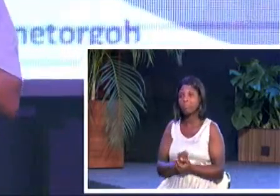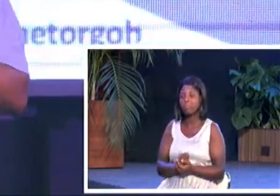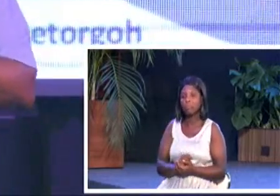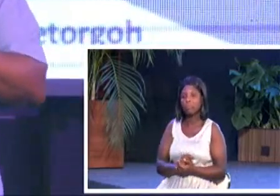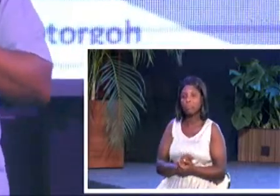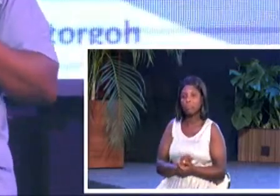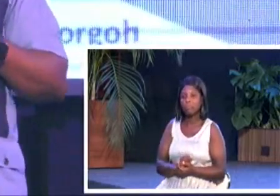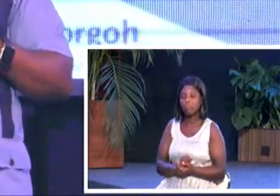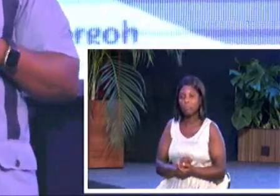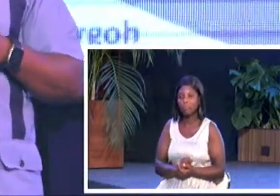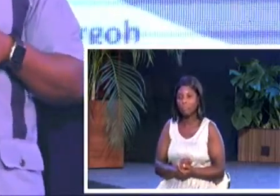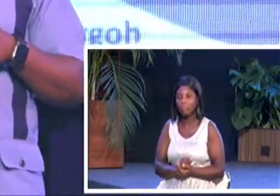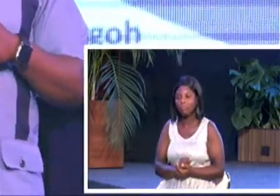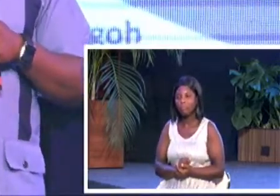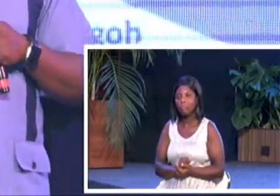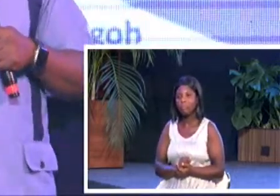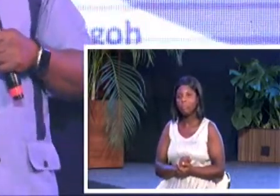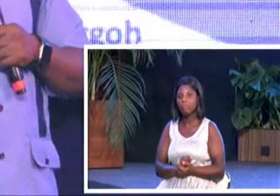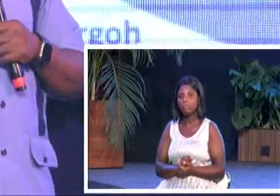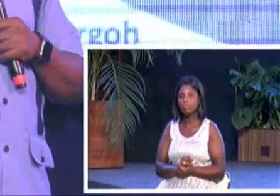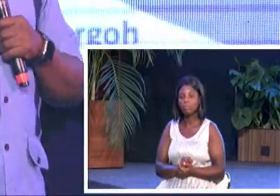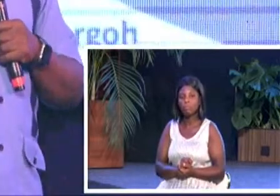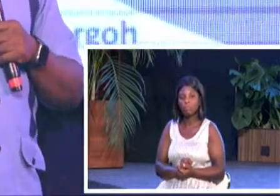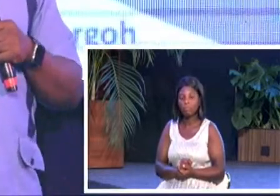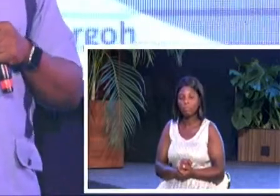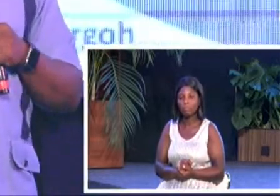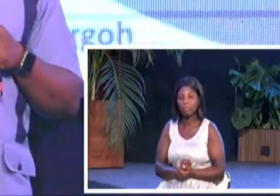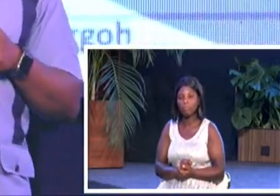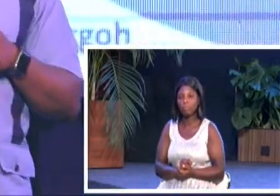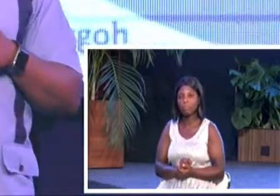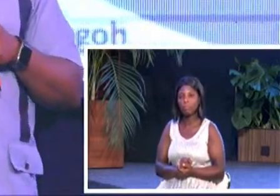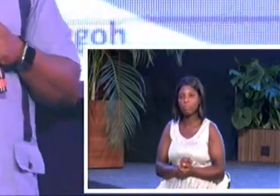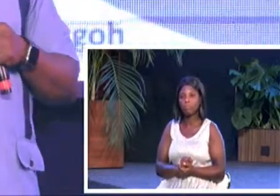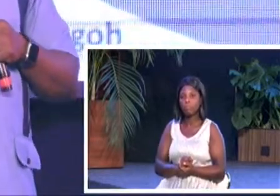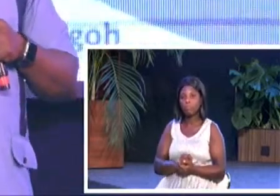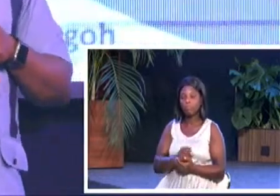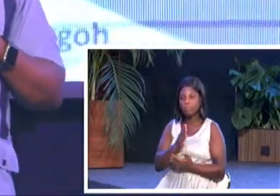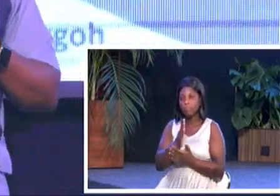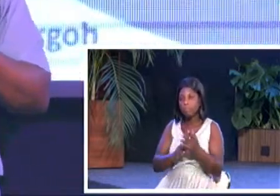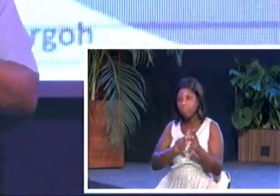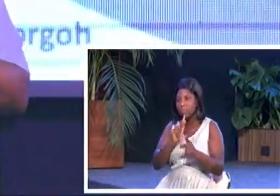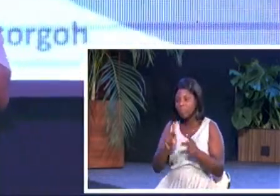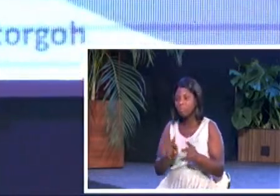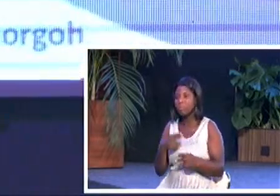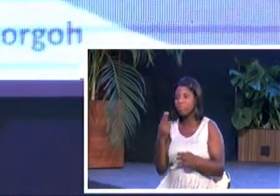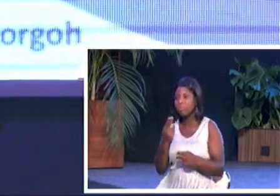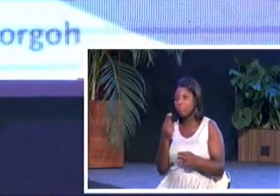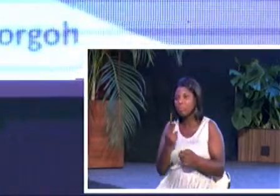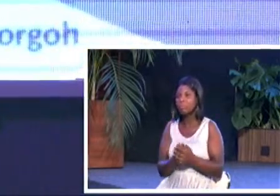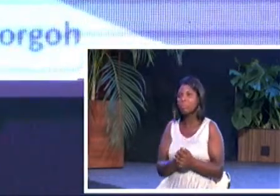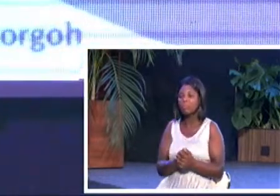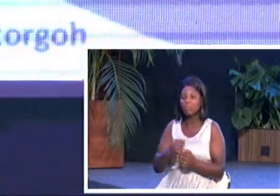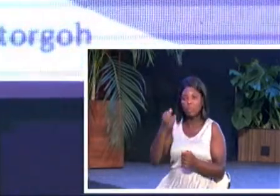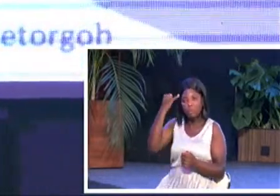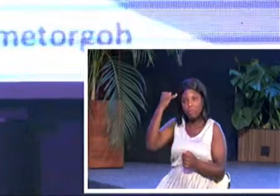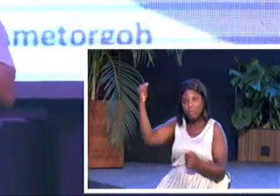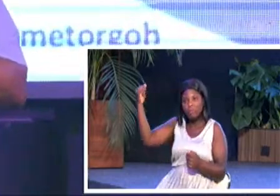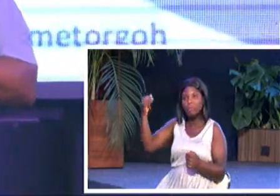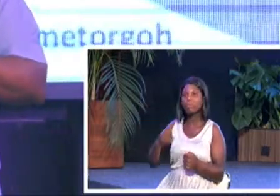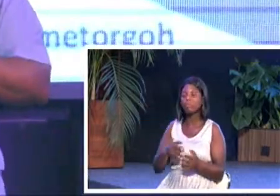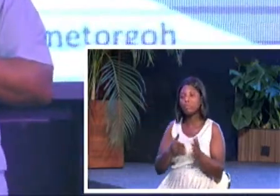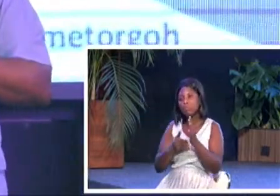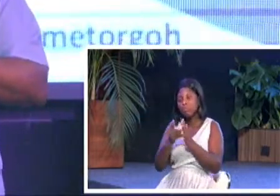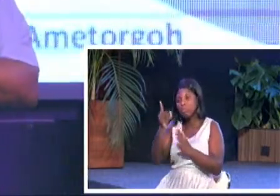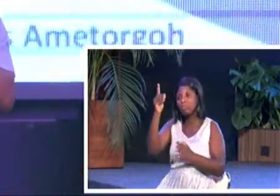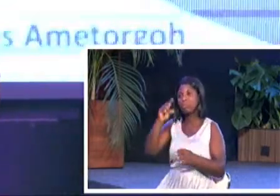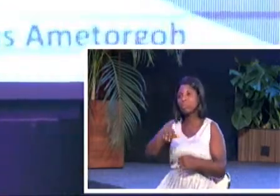on a hill, or through a river, is somebody's imagination too as well. That's also another skill that you can also, you know,